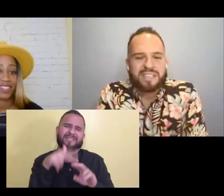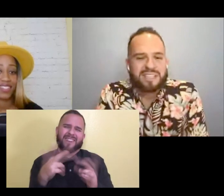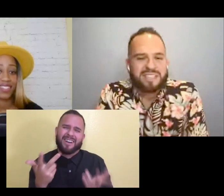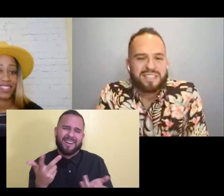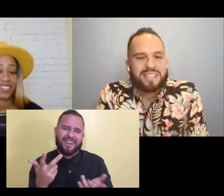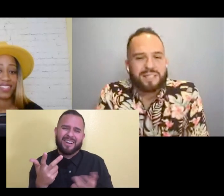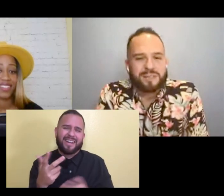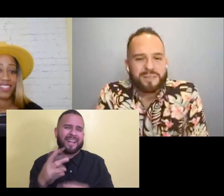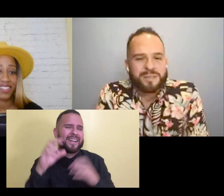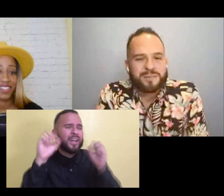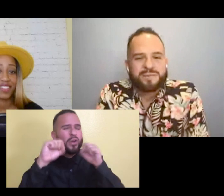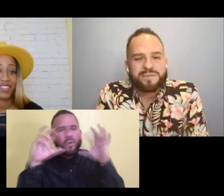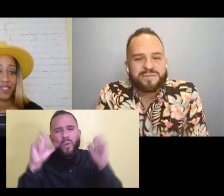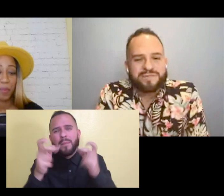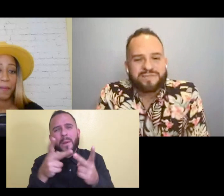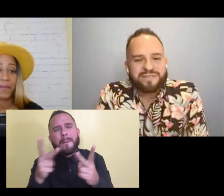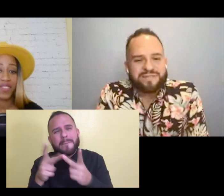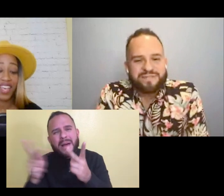too.